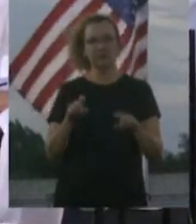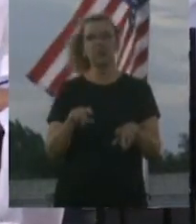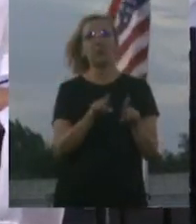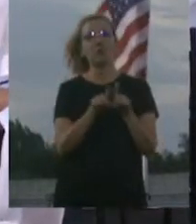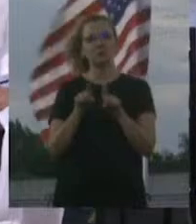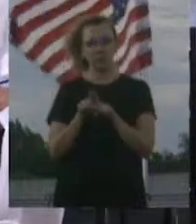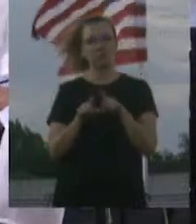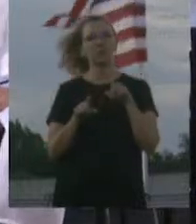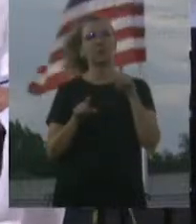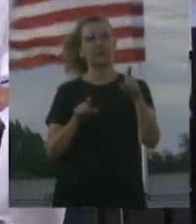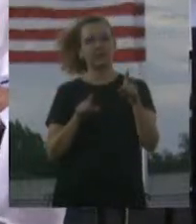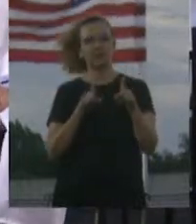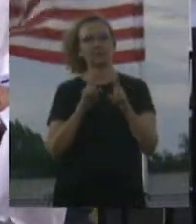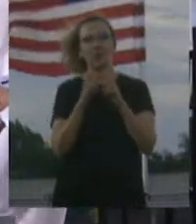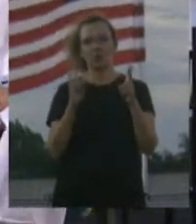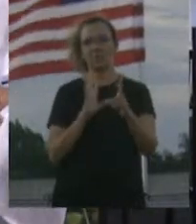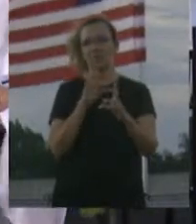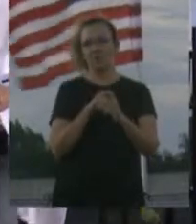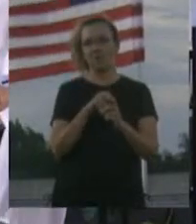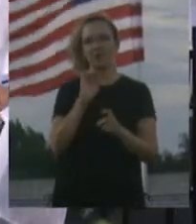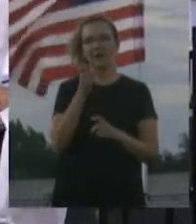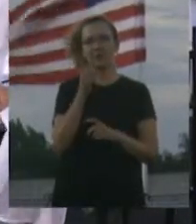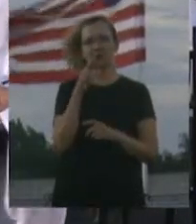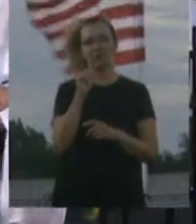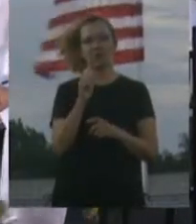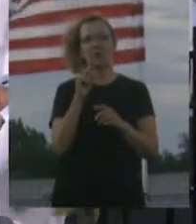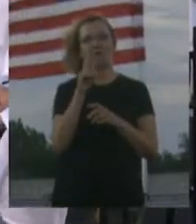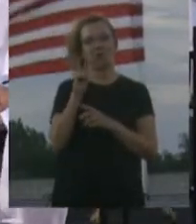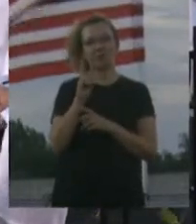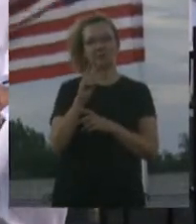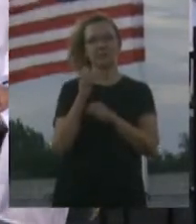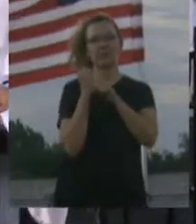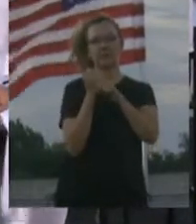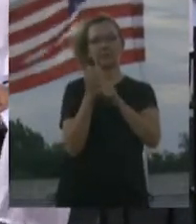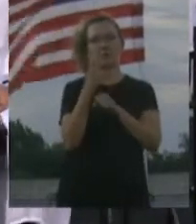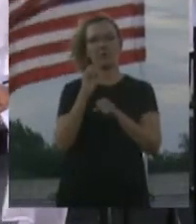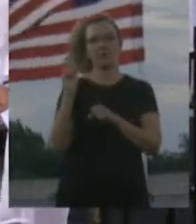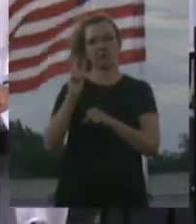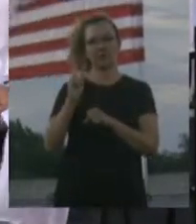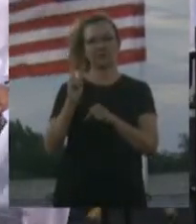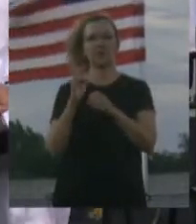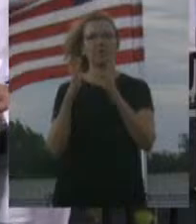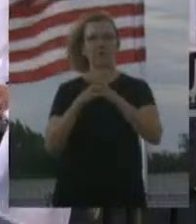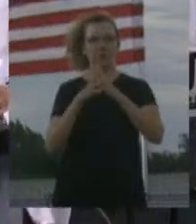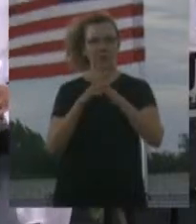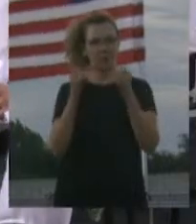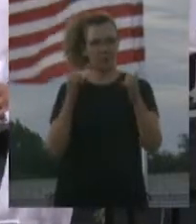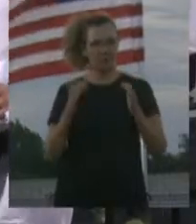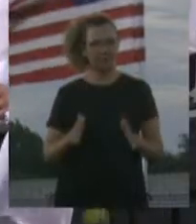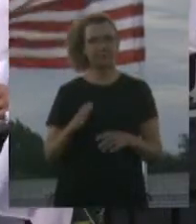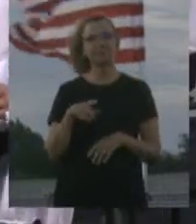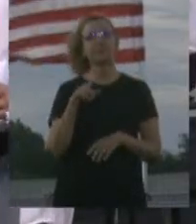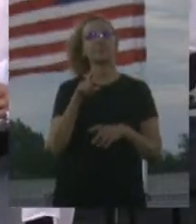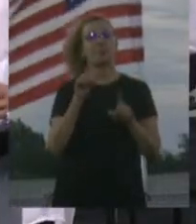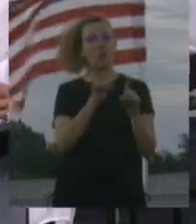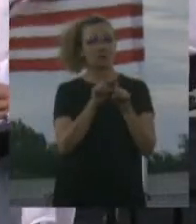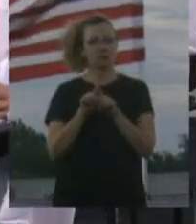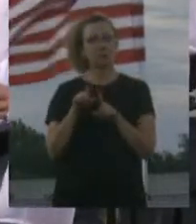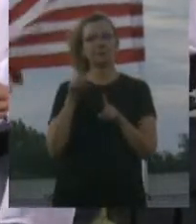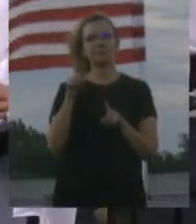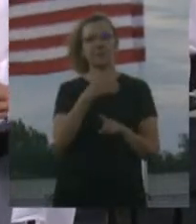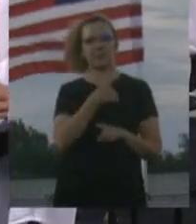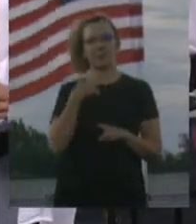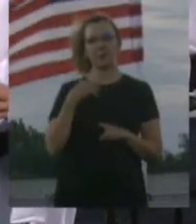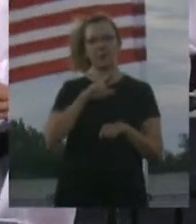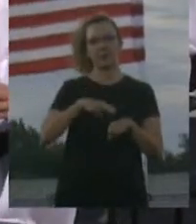his extracurricular activities as a varsity baseball and football player. In addition, Aiden has been a member of